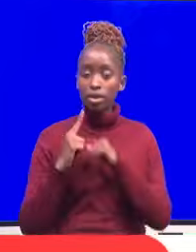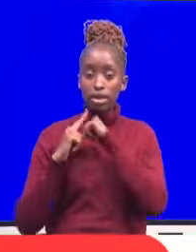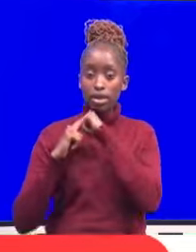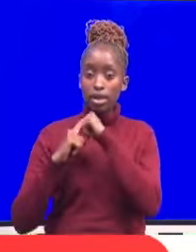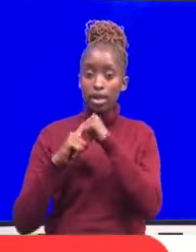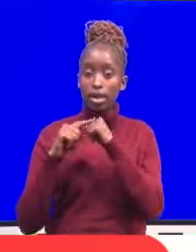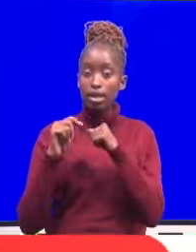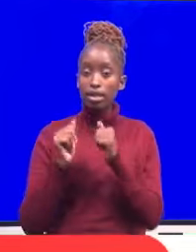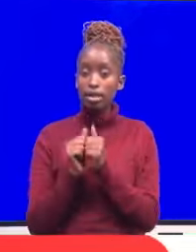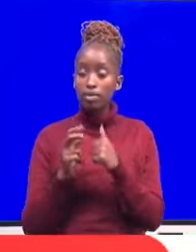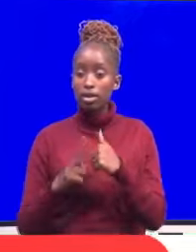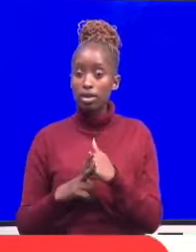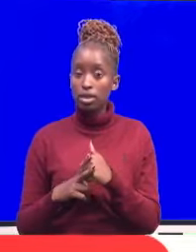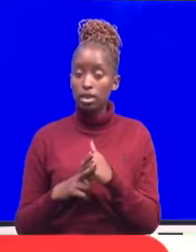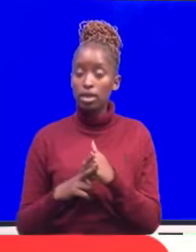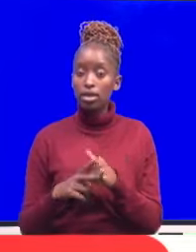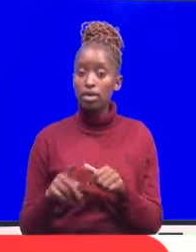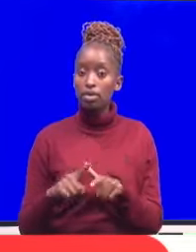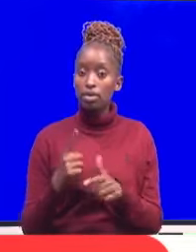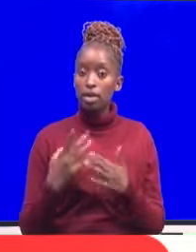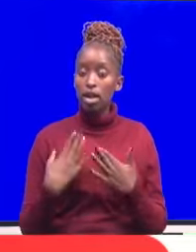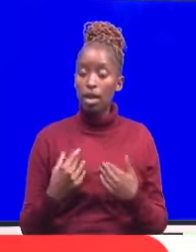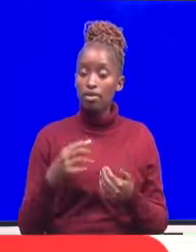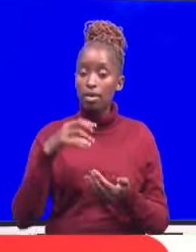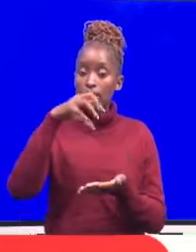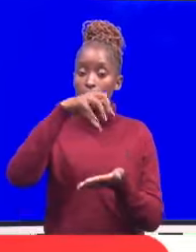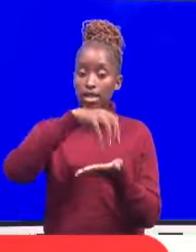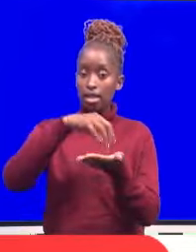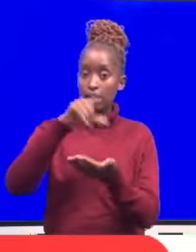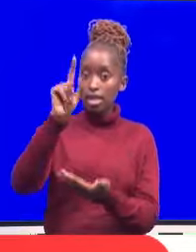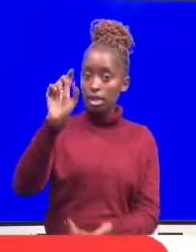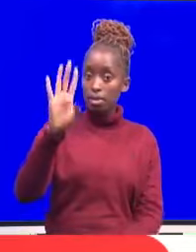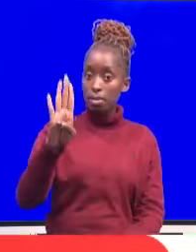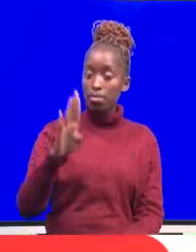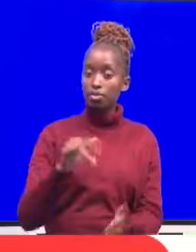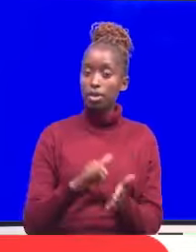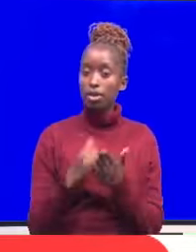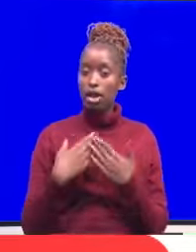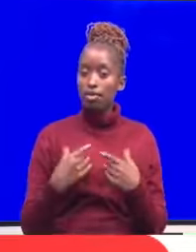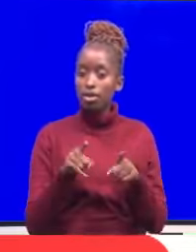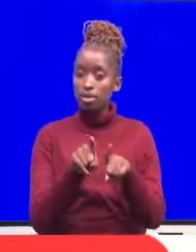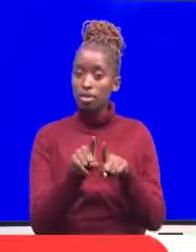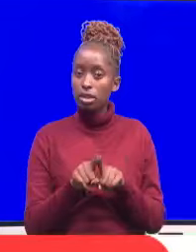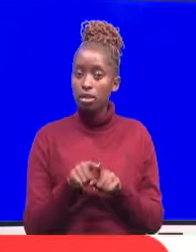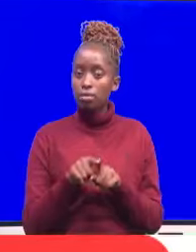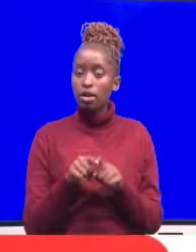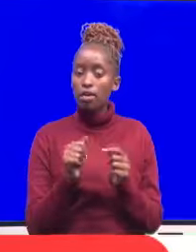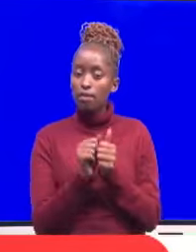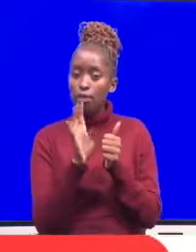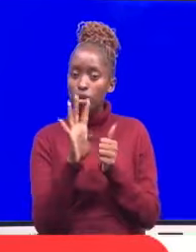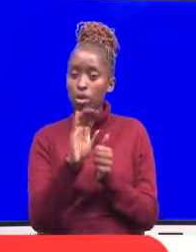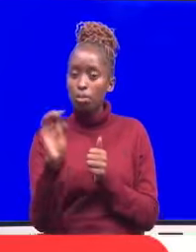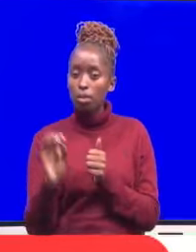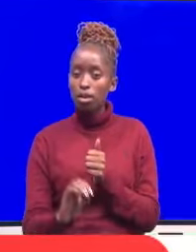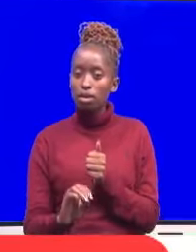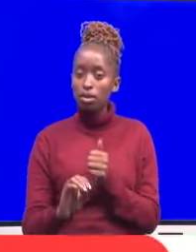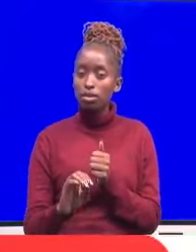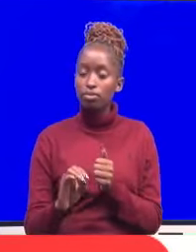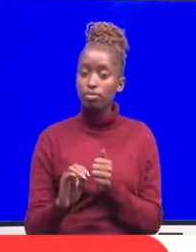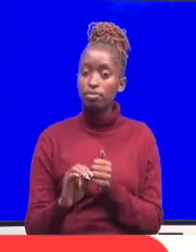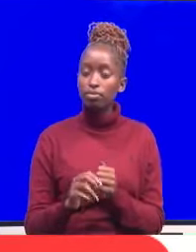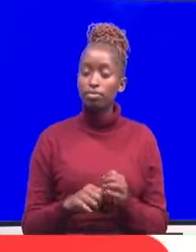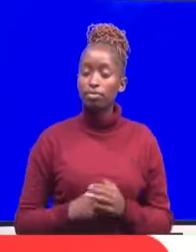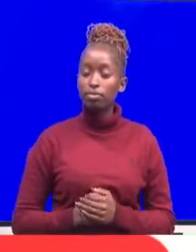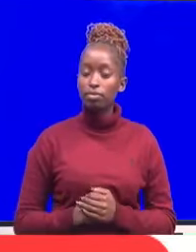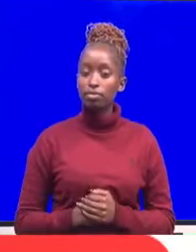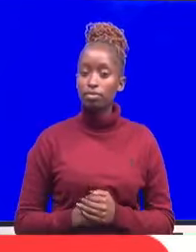1,617 drunk sensitivity to TB cases. That is equivalent to 14% of these